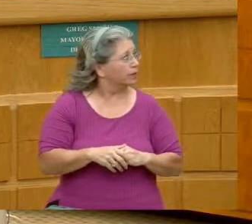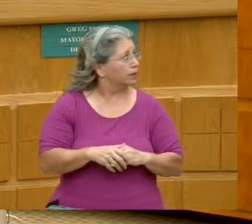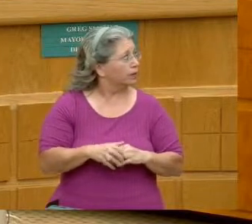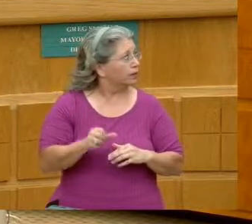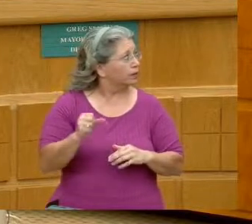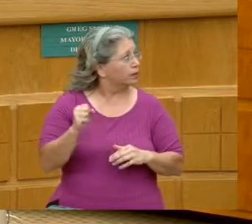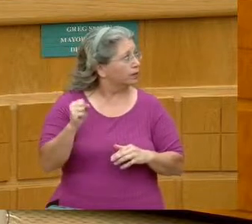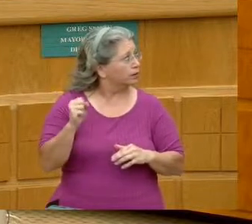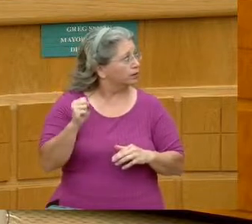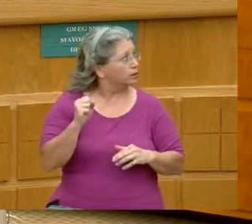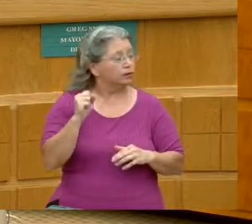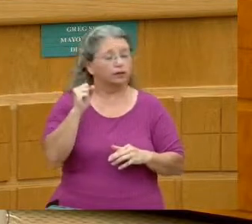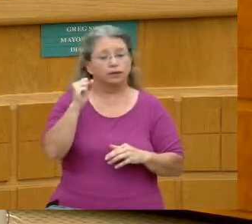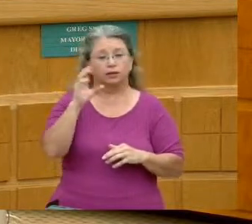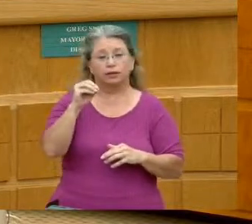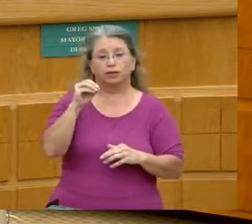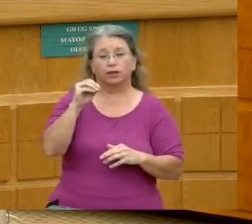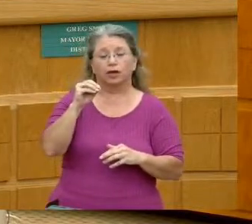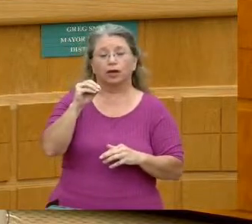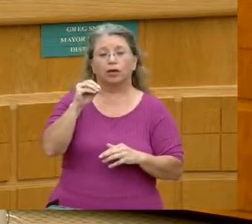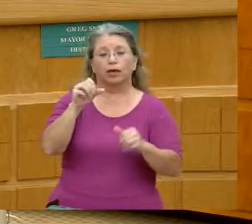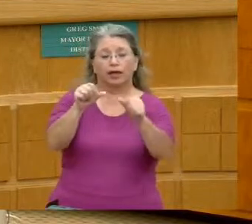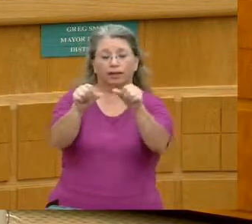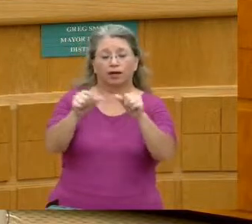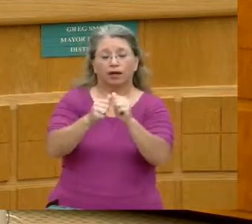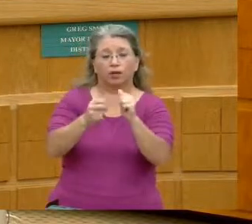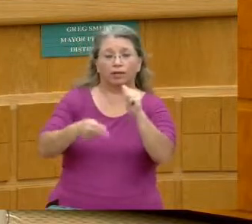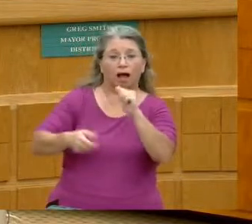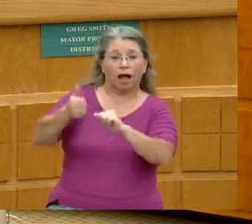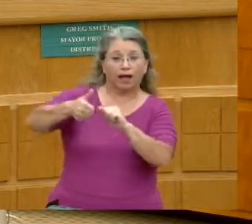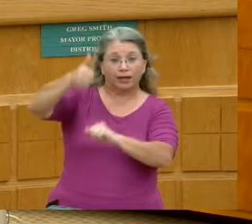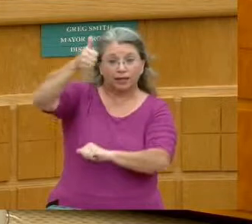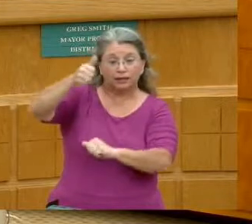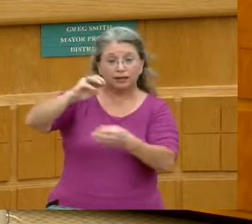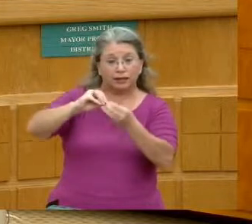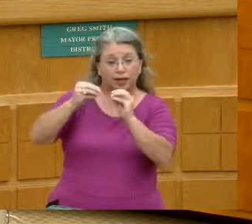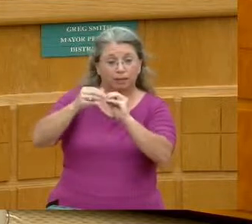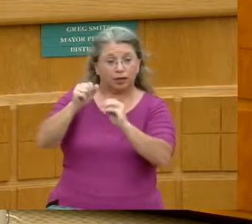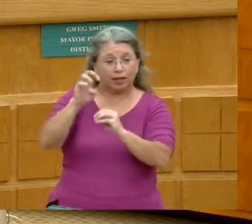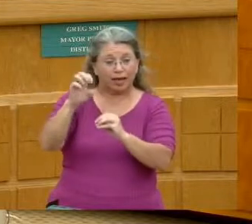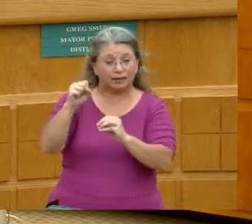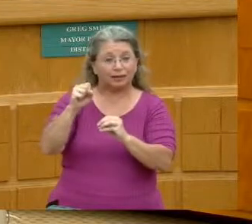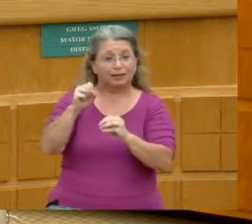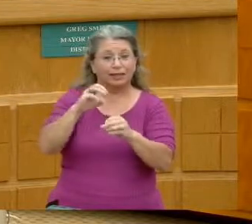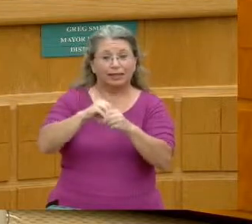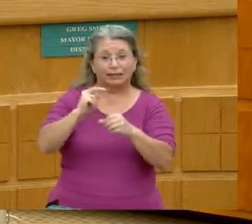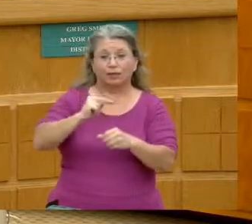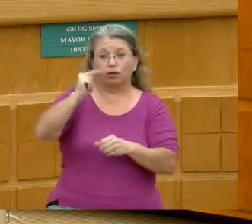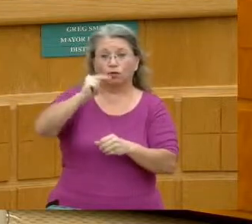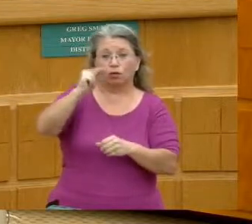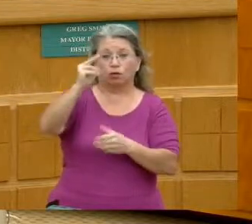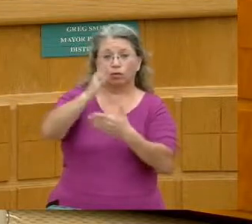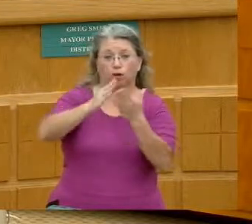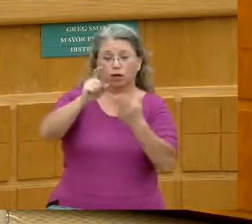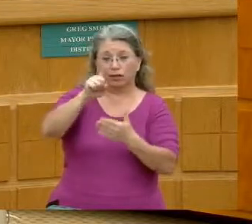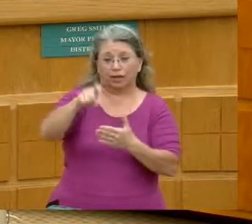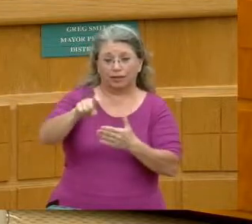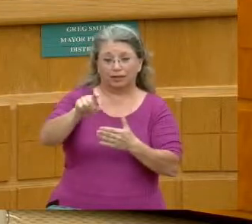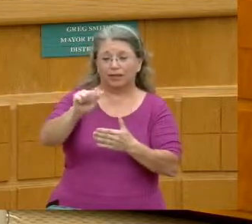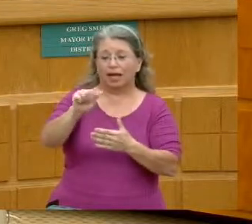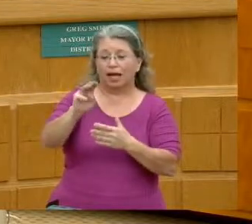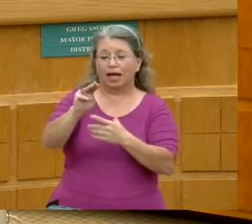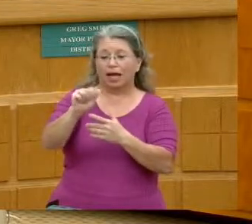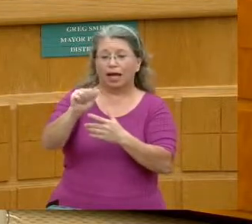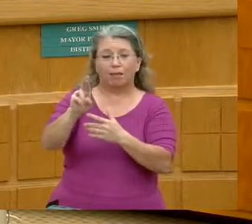away, the area with the highest number of cases per capita is in this northern region of Texas where Amarillo